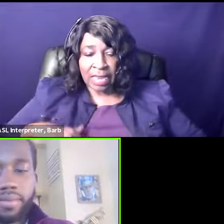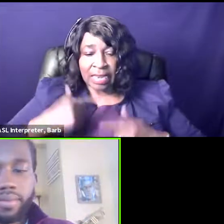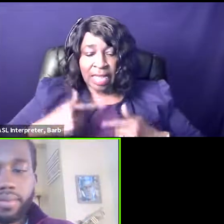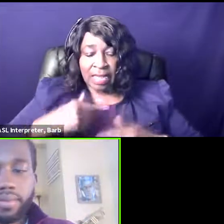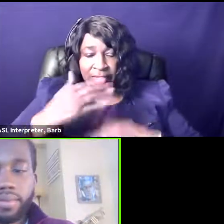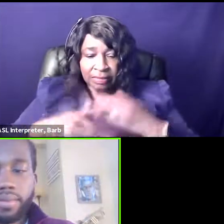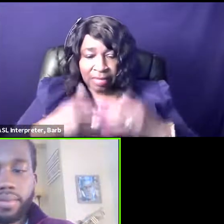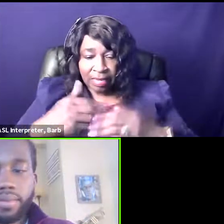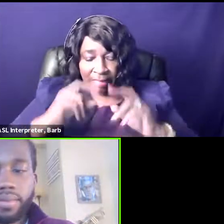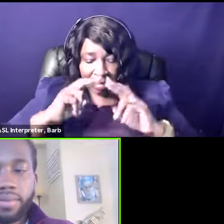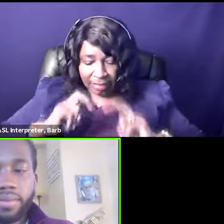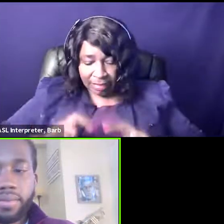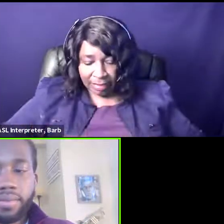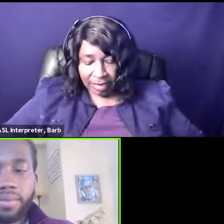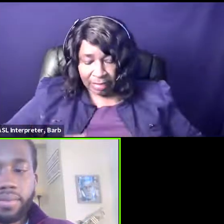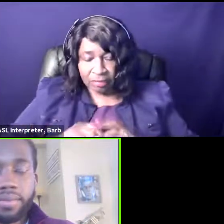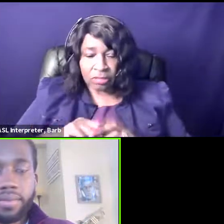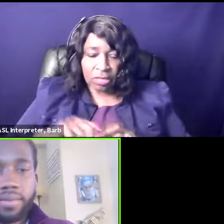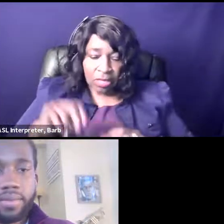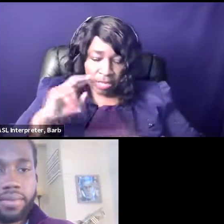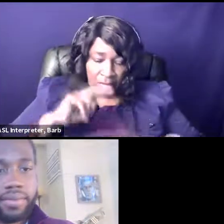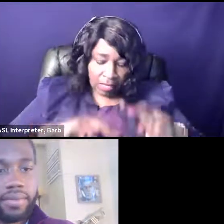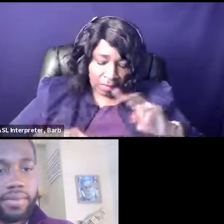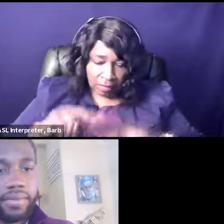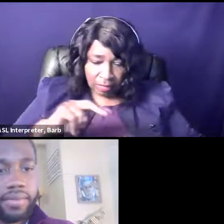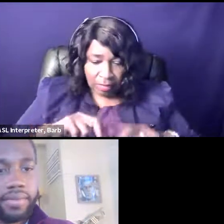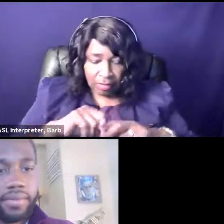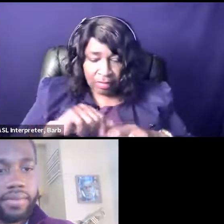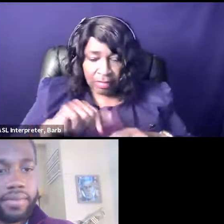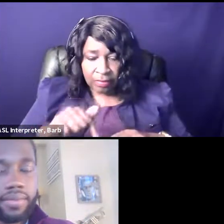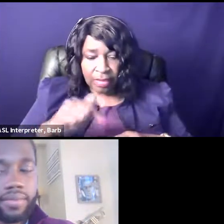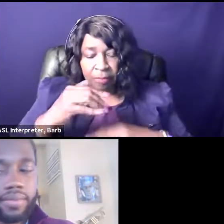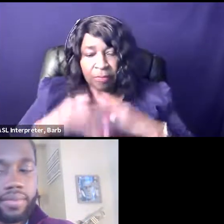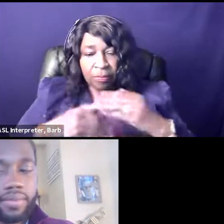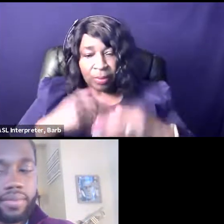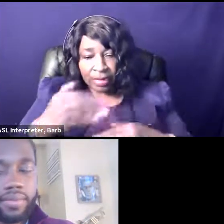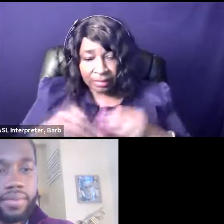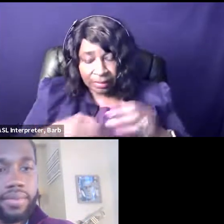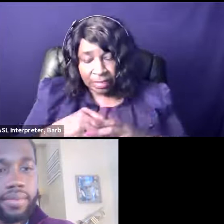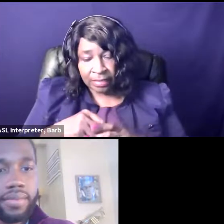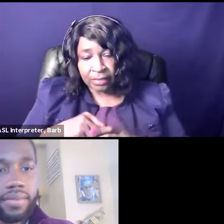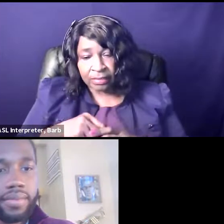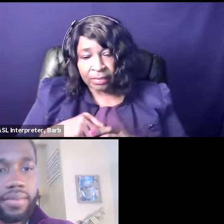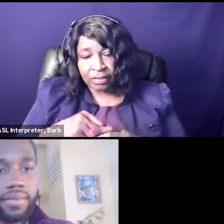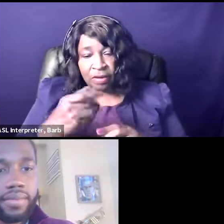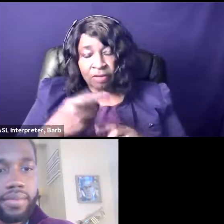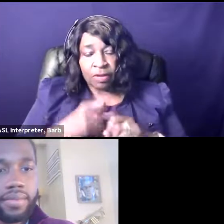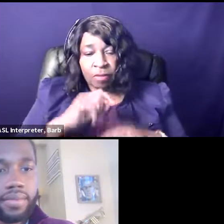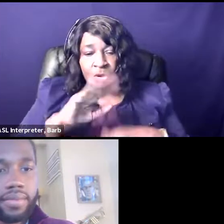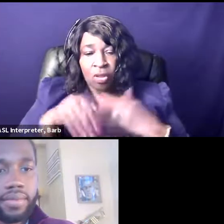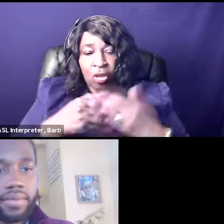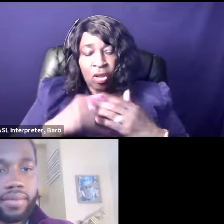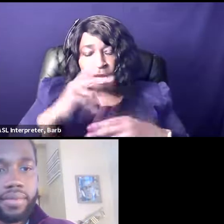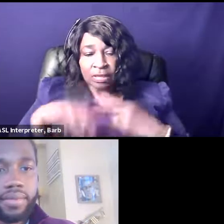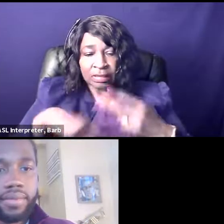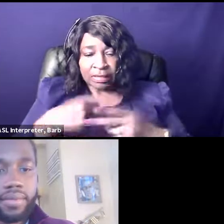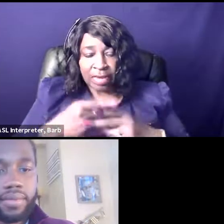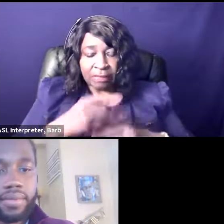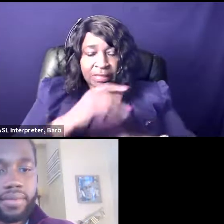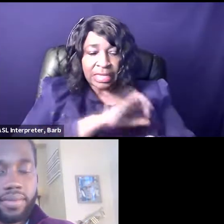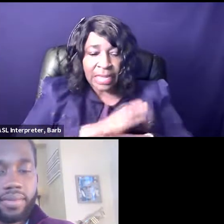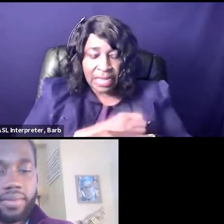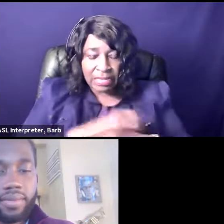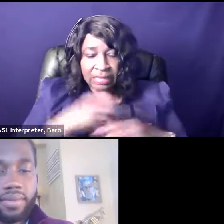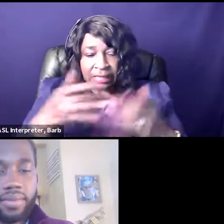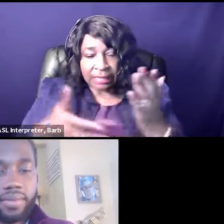cycle assessment. So looking at the cradle to grave process of all types of energy technology.